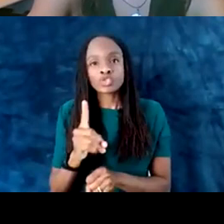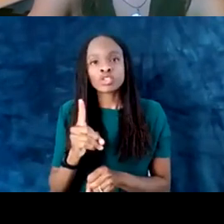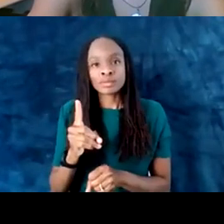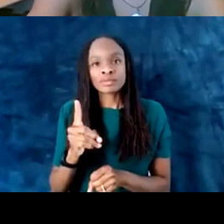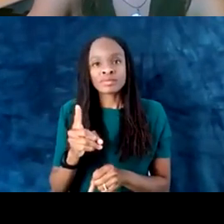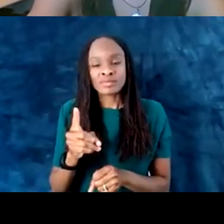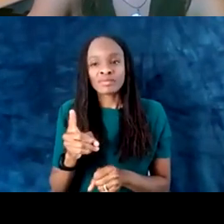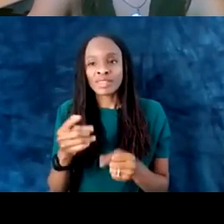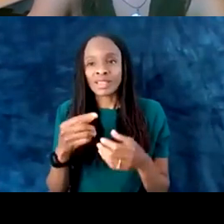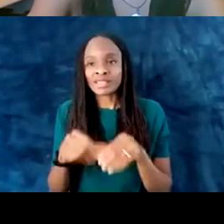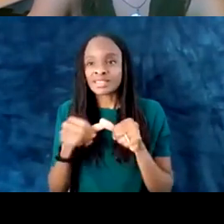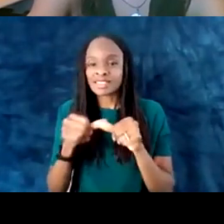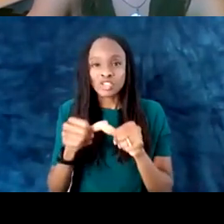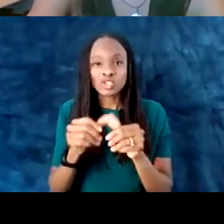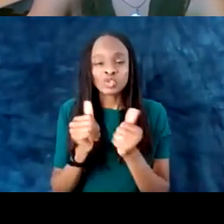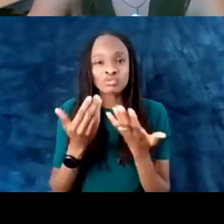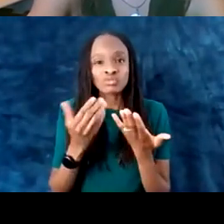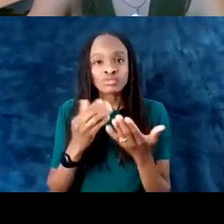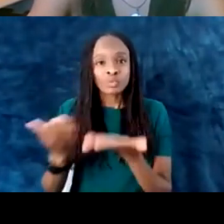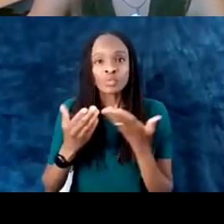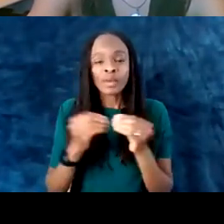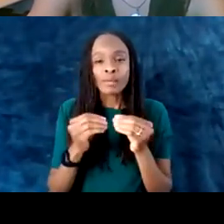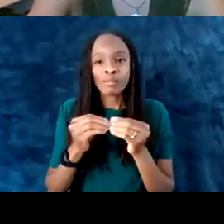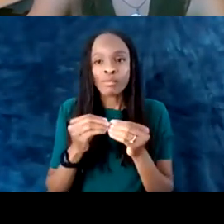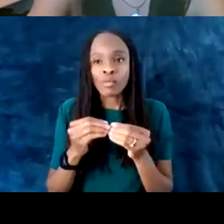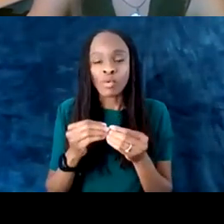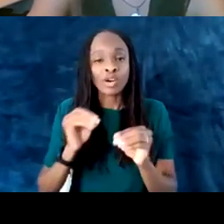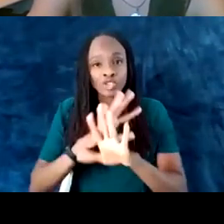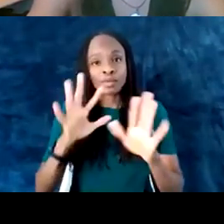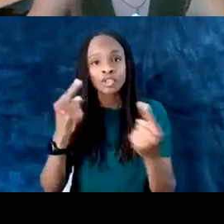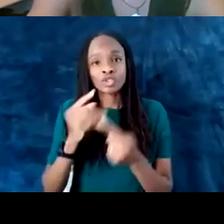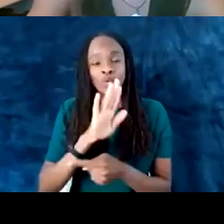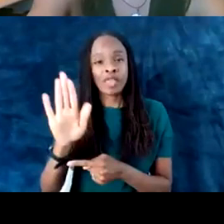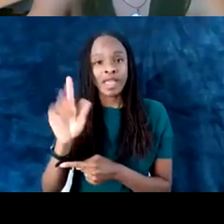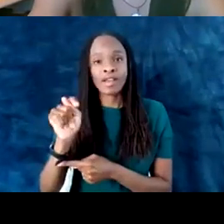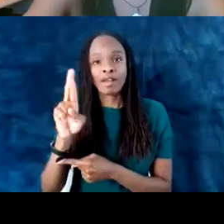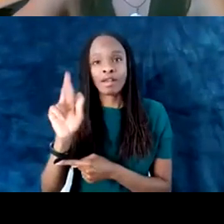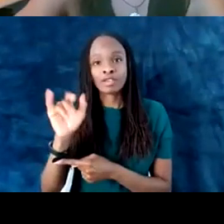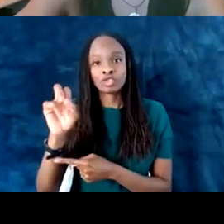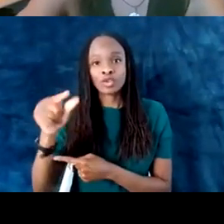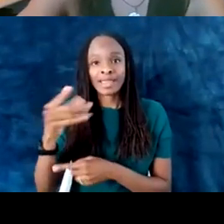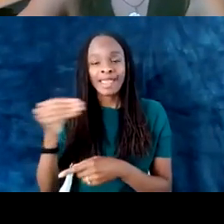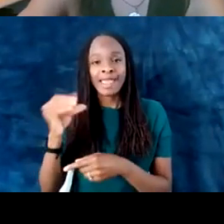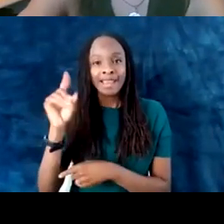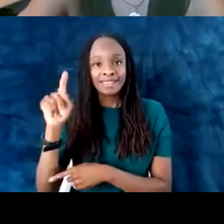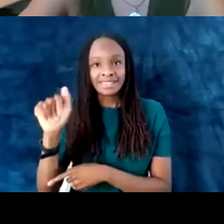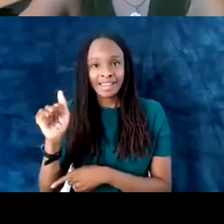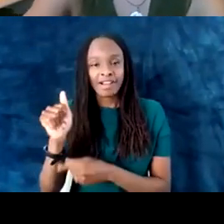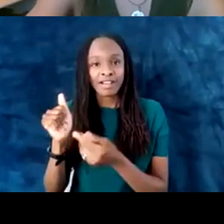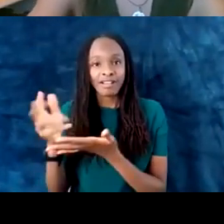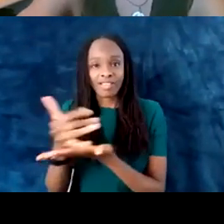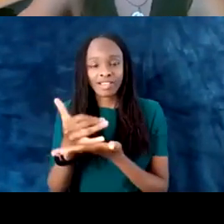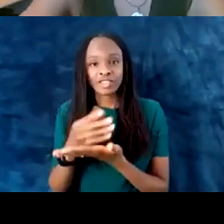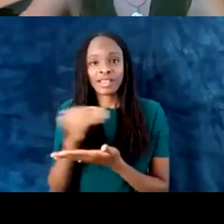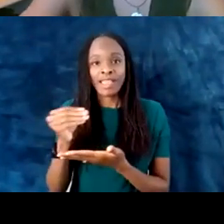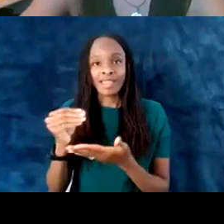compel gatekeeping entities to bring more rigor and transparency to their tracking and to their data collection, and compel them